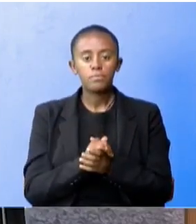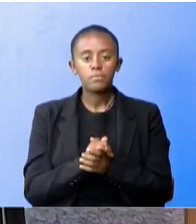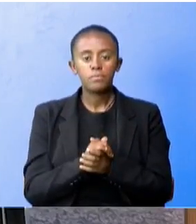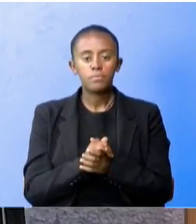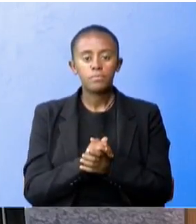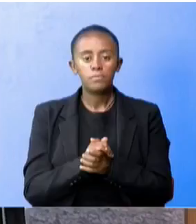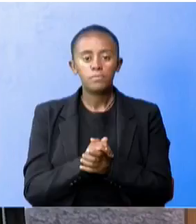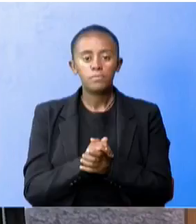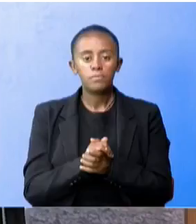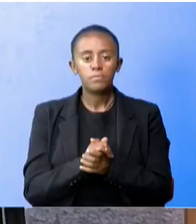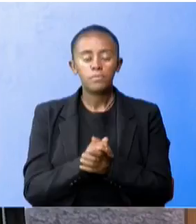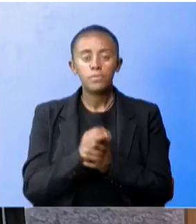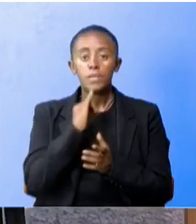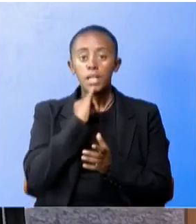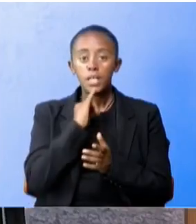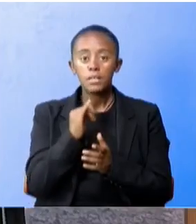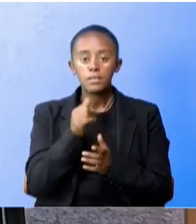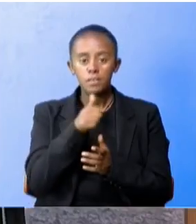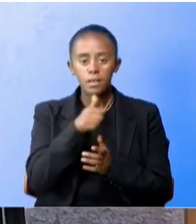is a